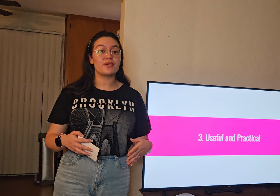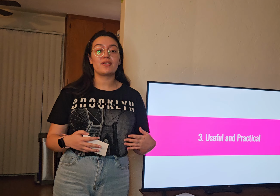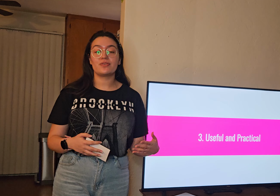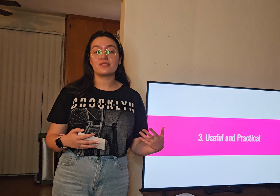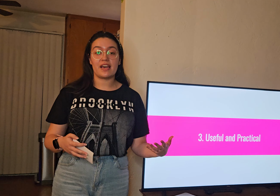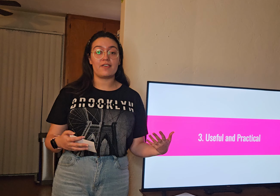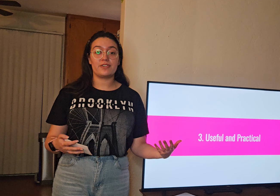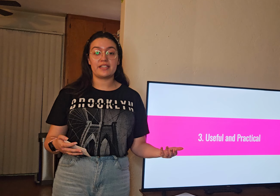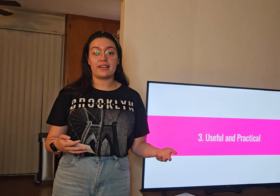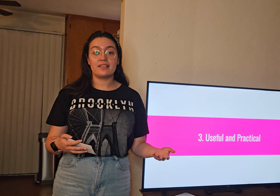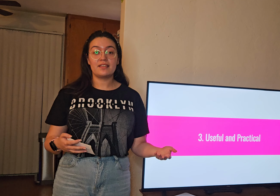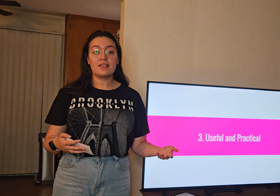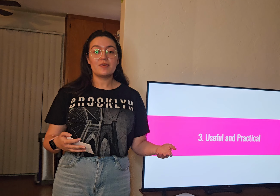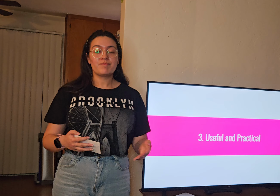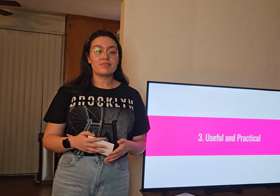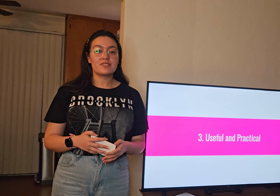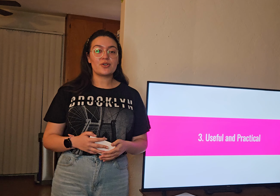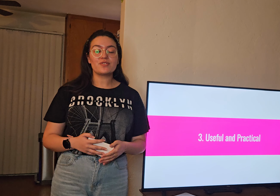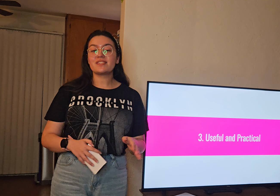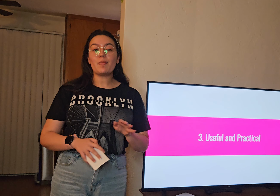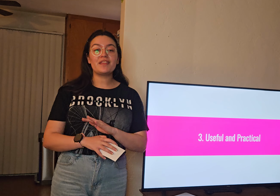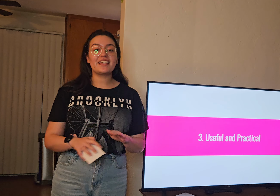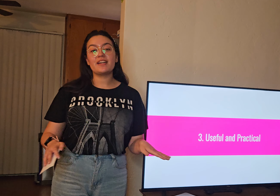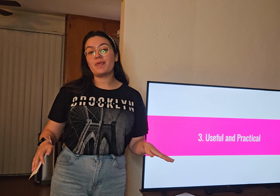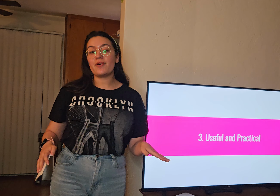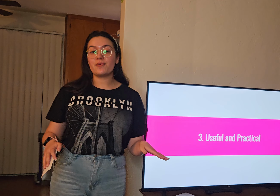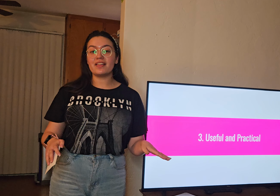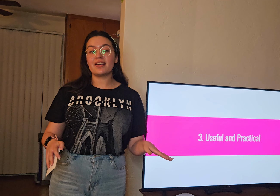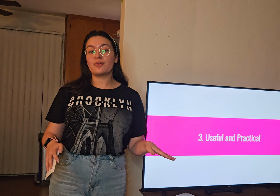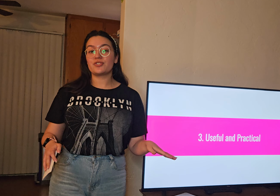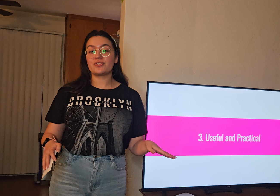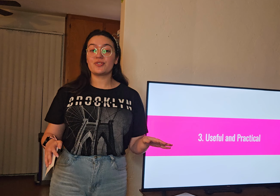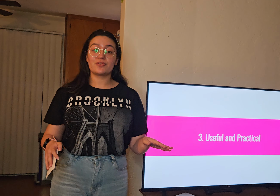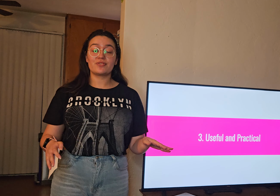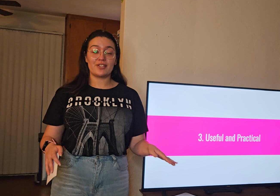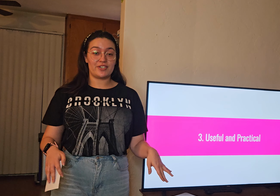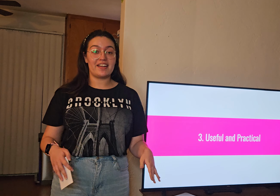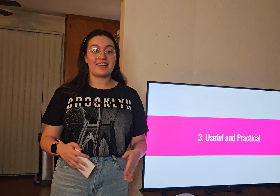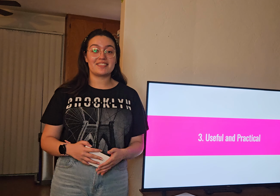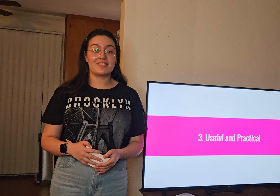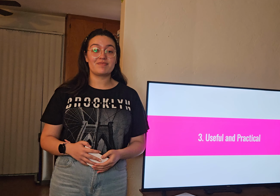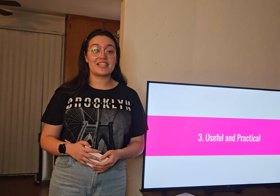language that you can use every day. So stop thinking about what language